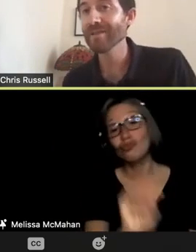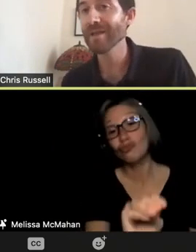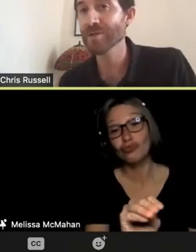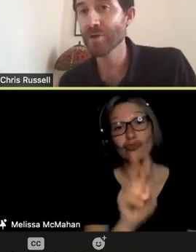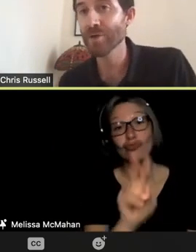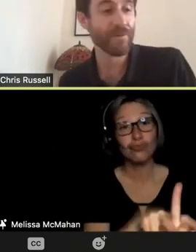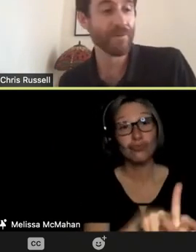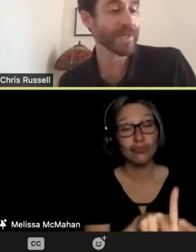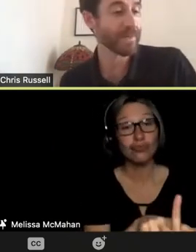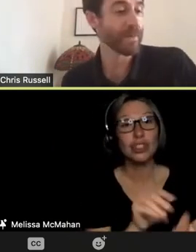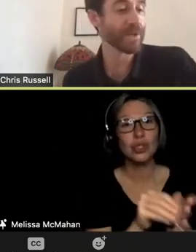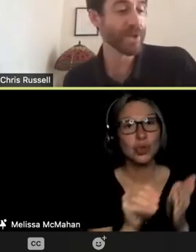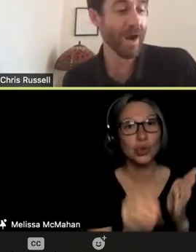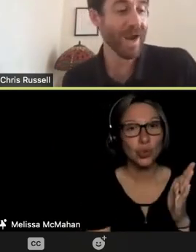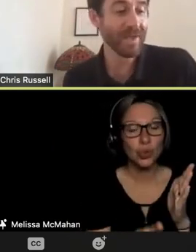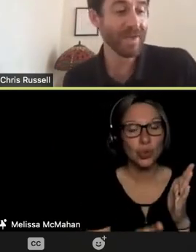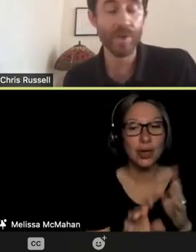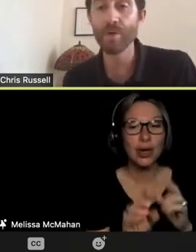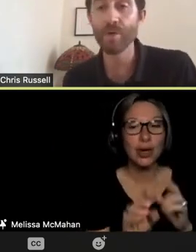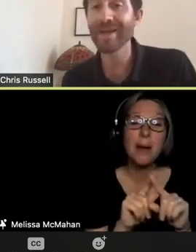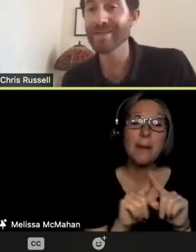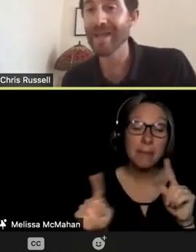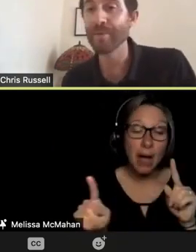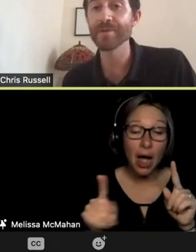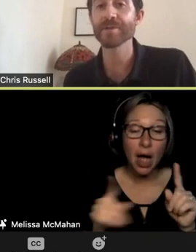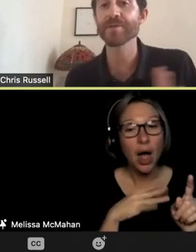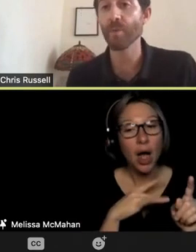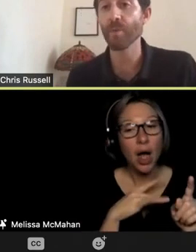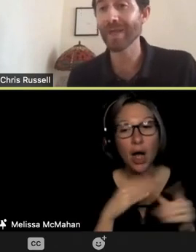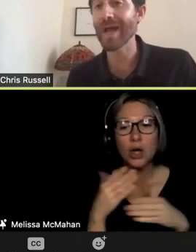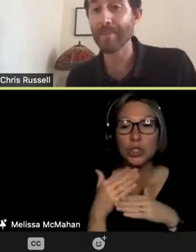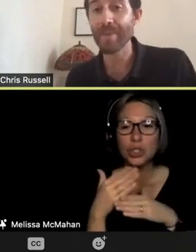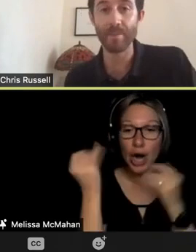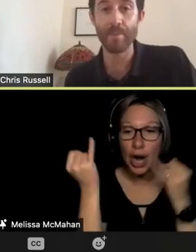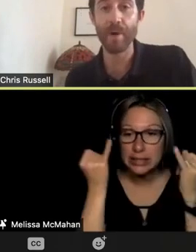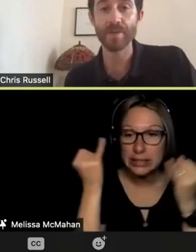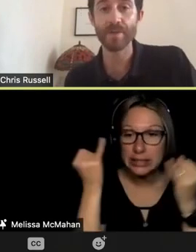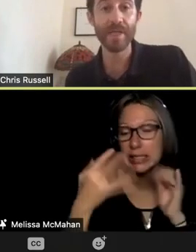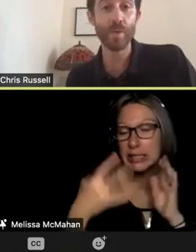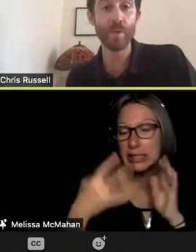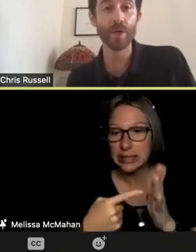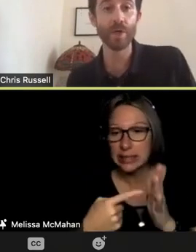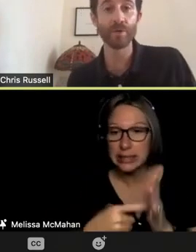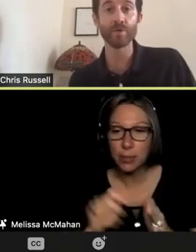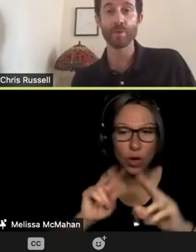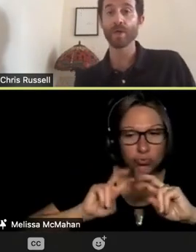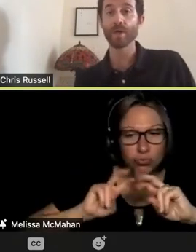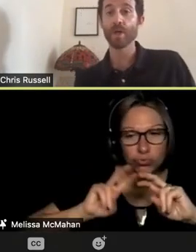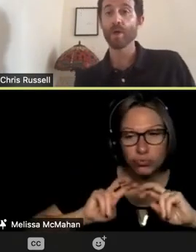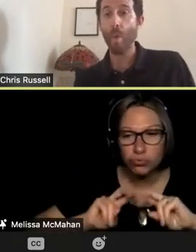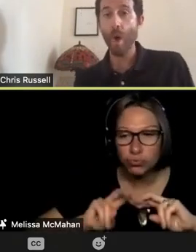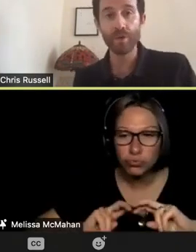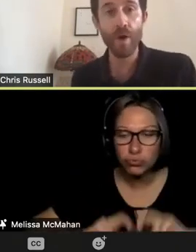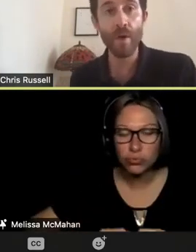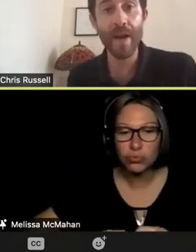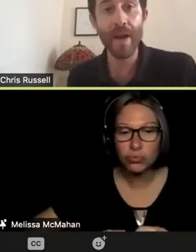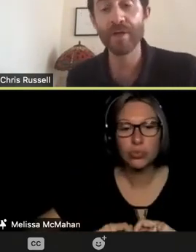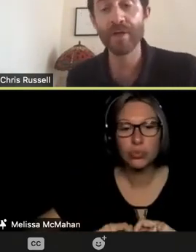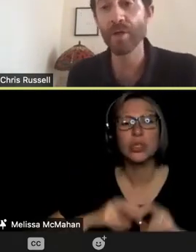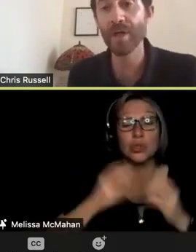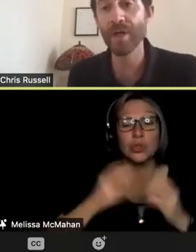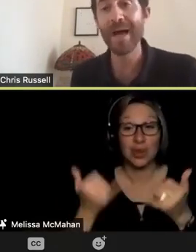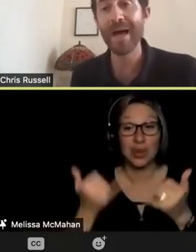But I think that it's good for us to be able to share ideas with you and examples so that we can kind of pick them apart. So that's what we're going to do, is we're going to walk through